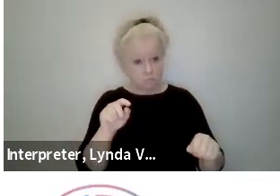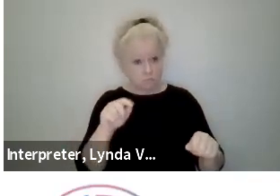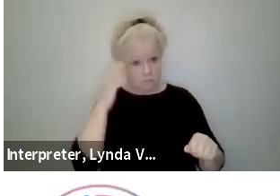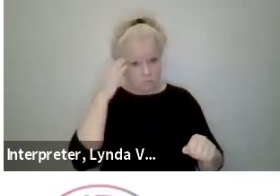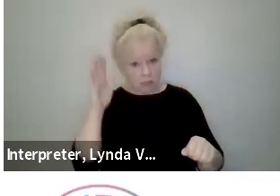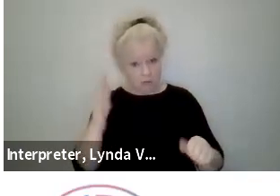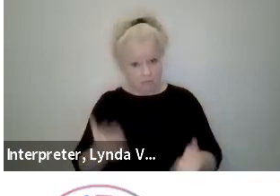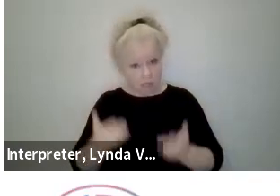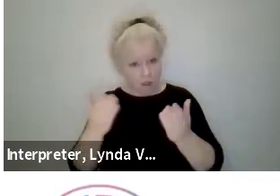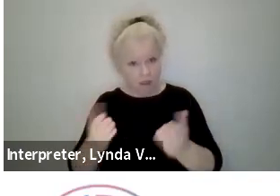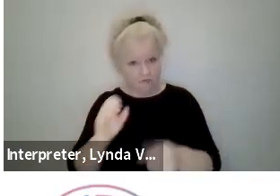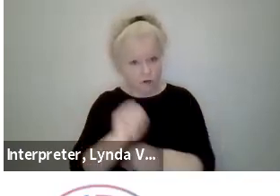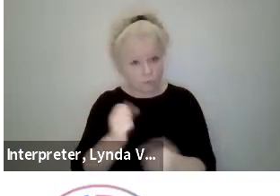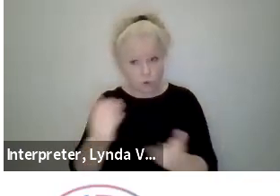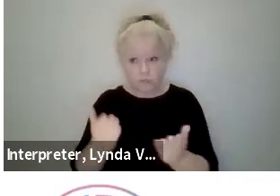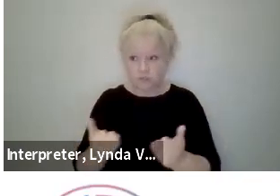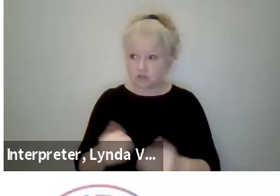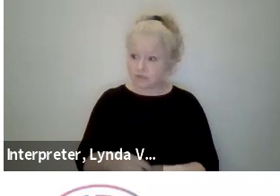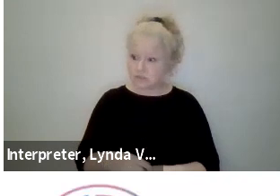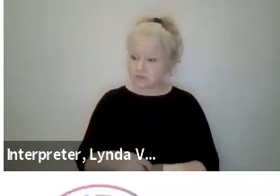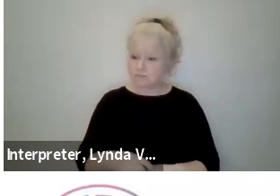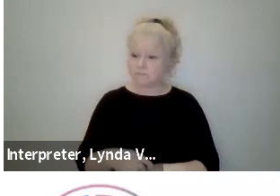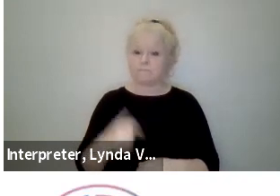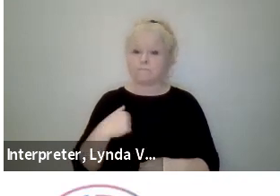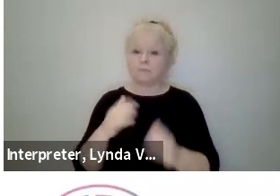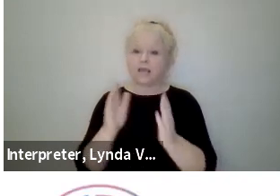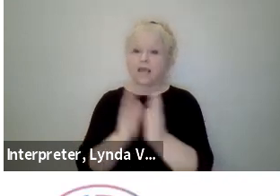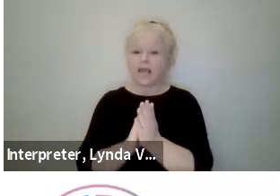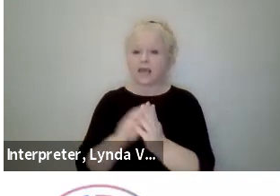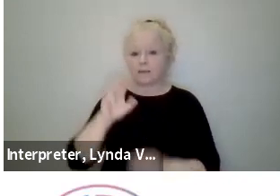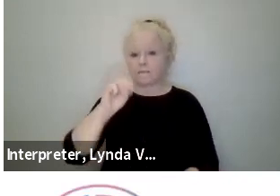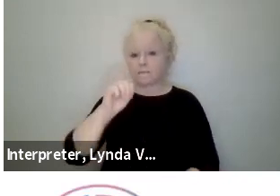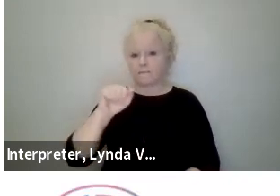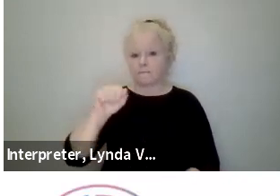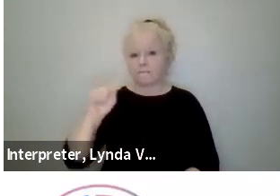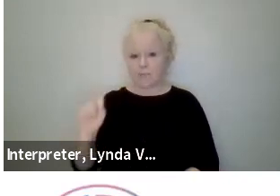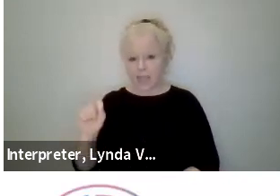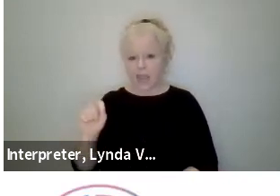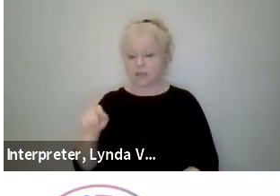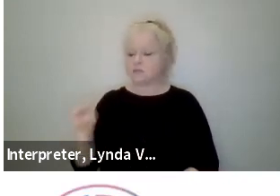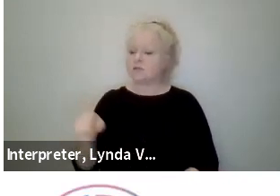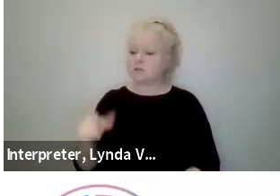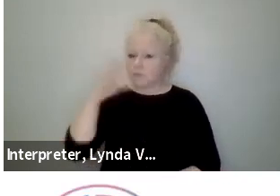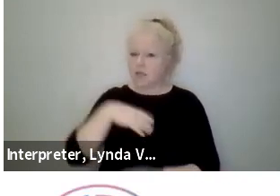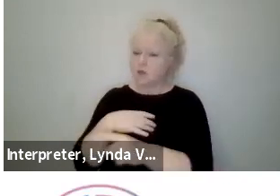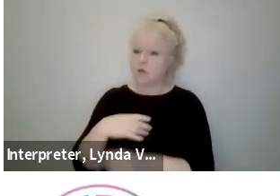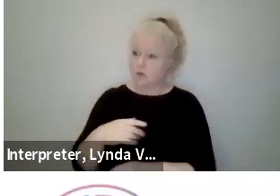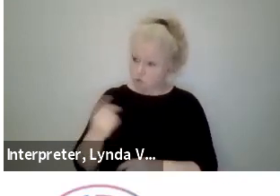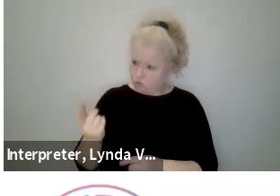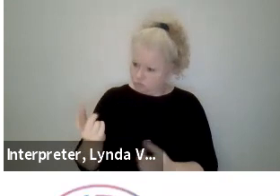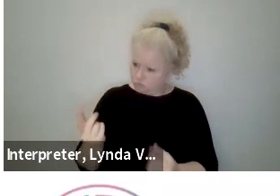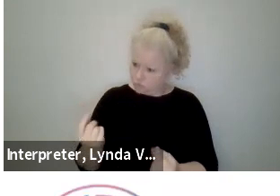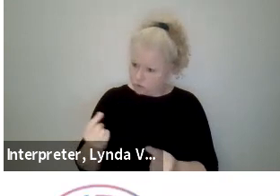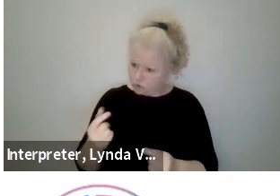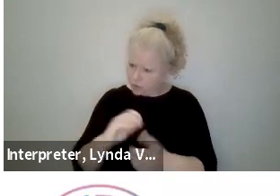offered any kind of employment services at the time. But I asked, the name was Matt Mako, and I sitting at the table and said, do you guys do any kind